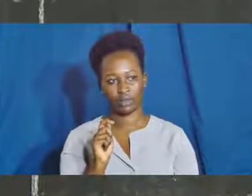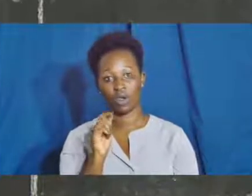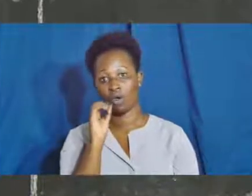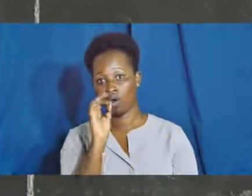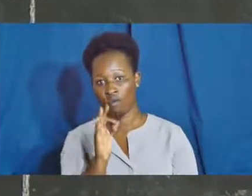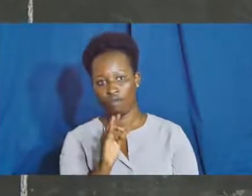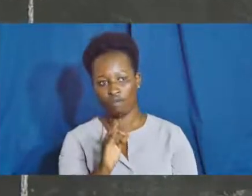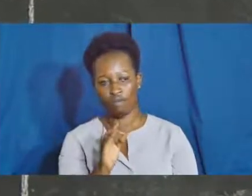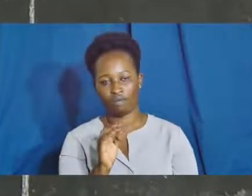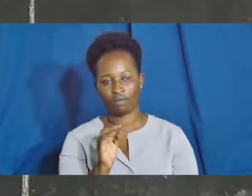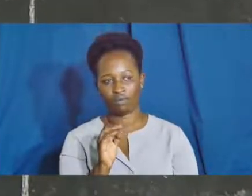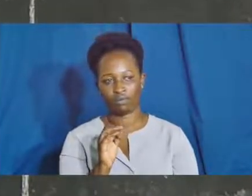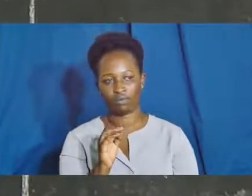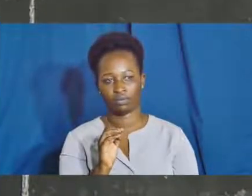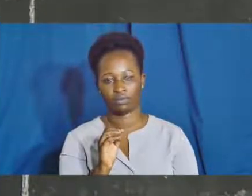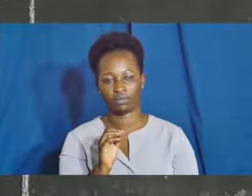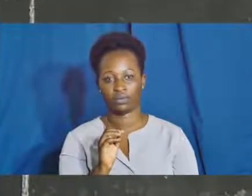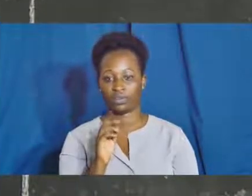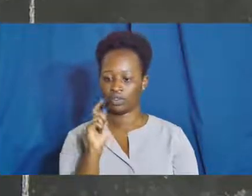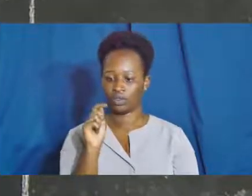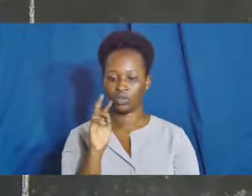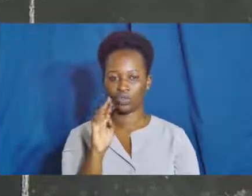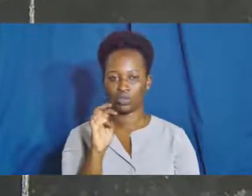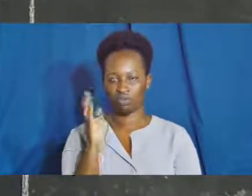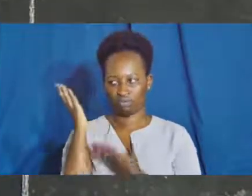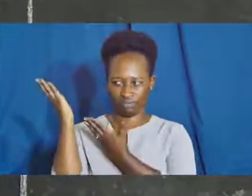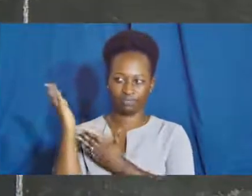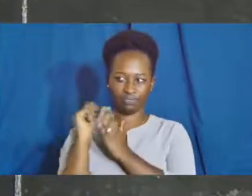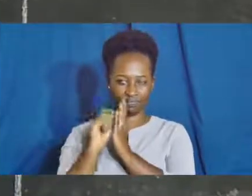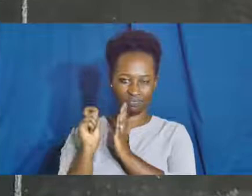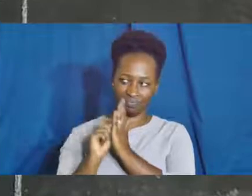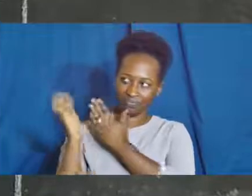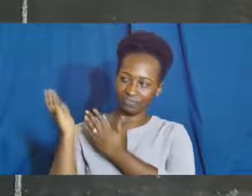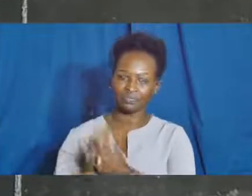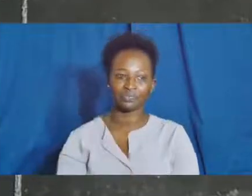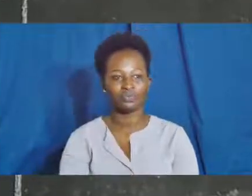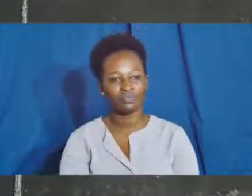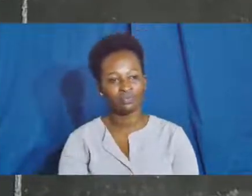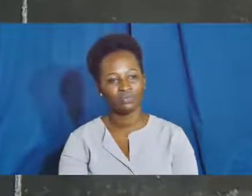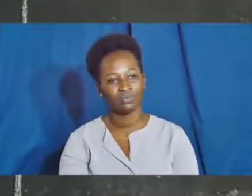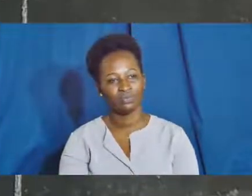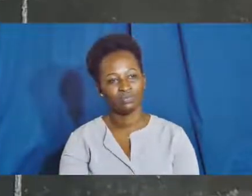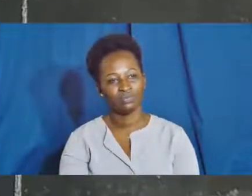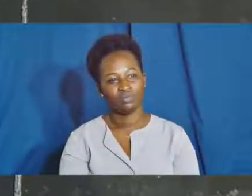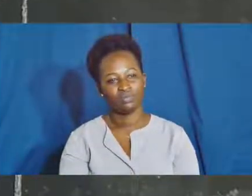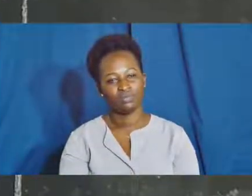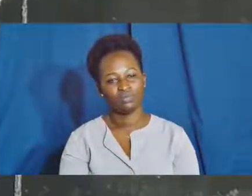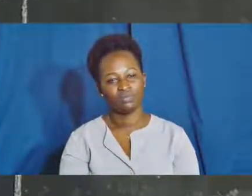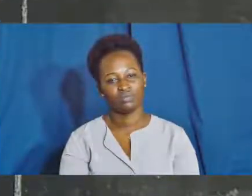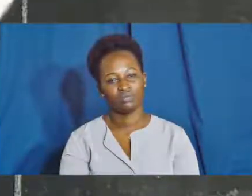of a trading account, the format of a trading